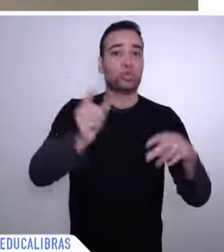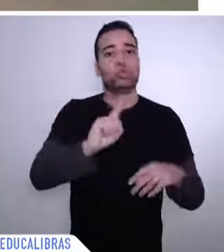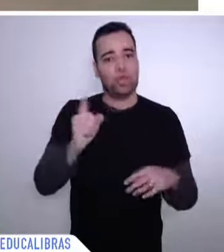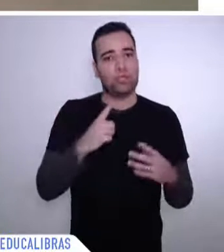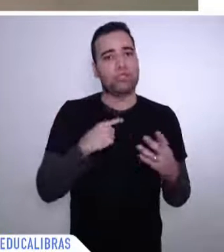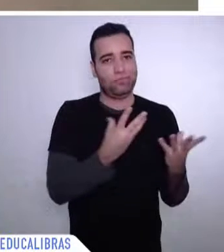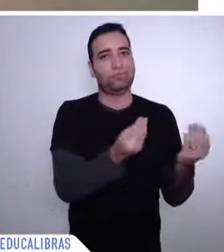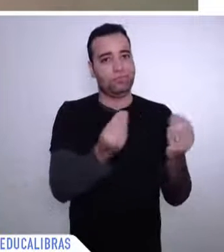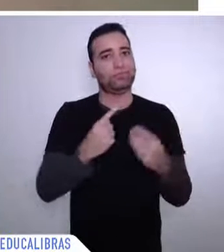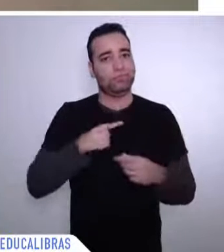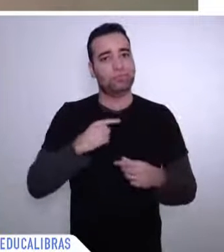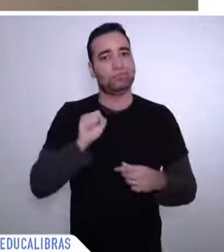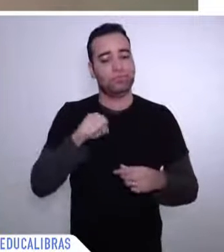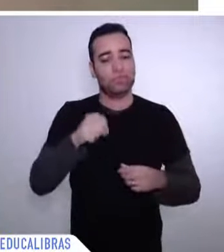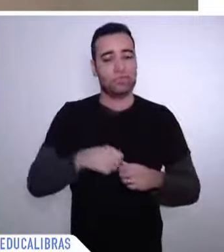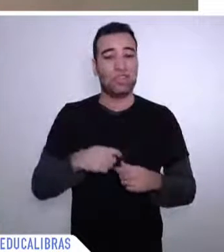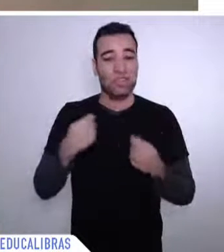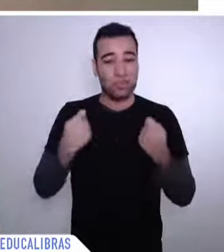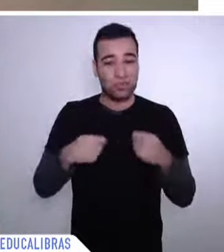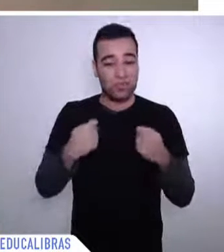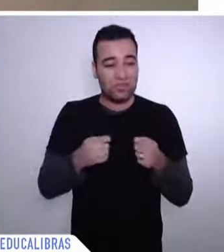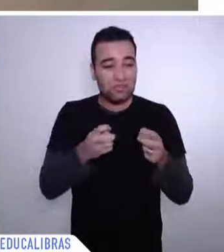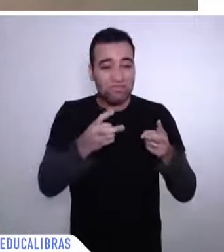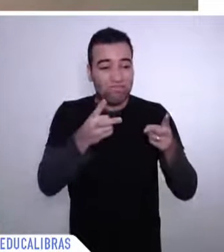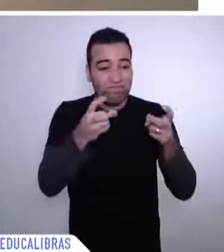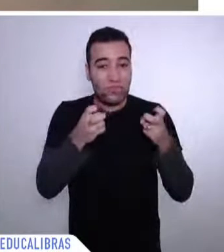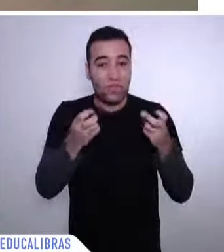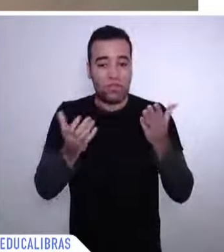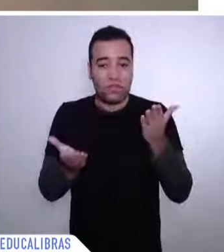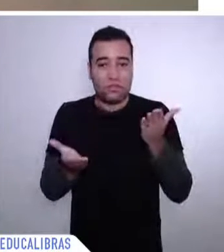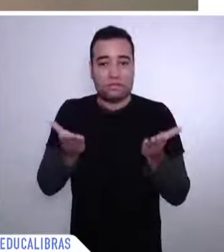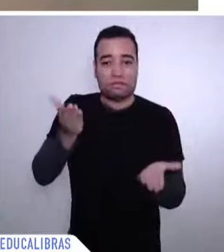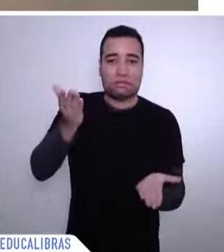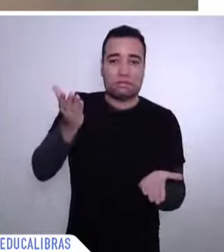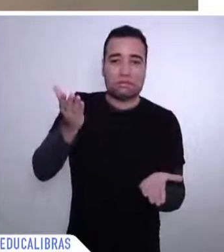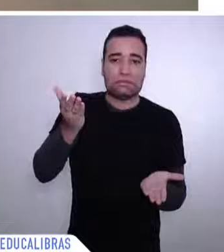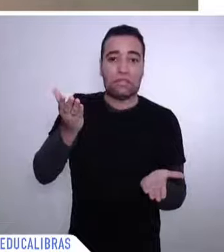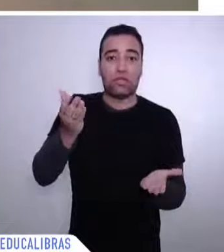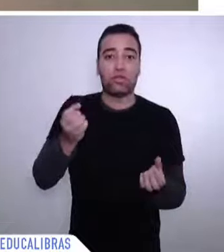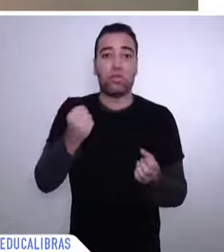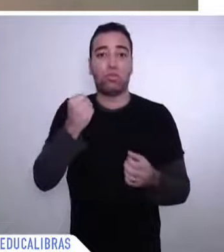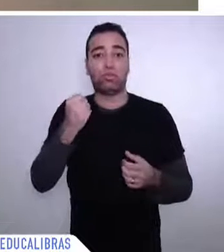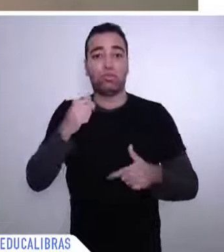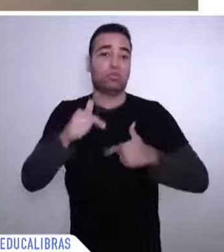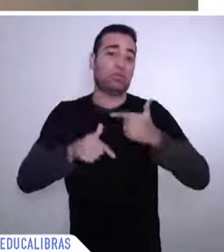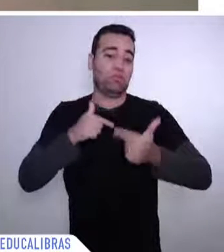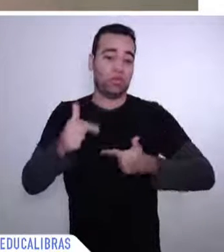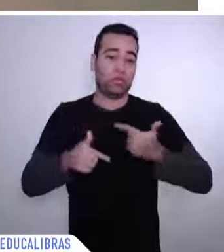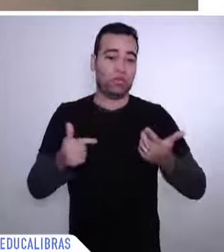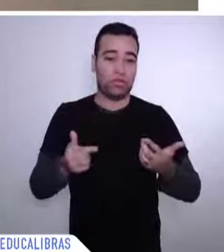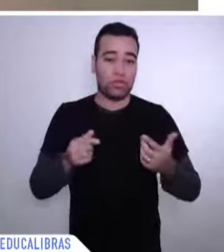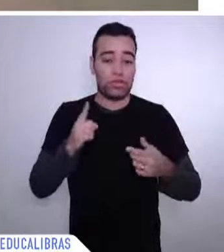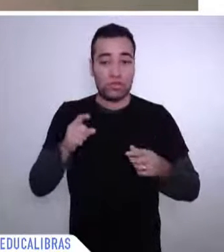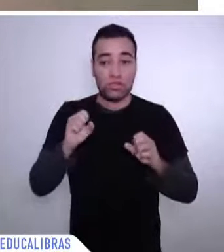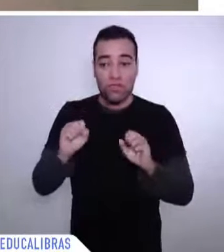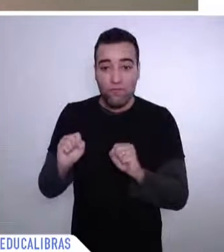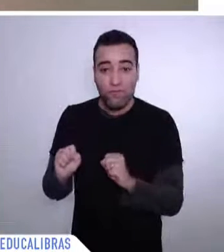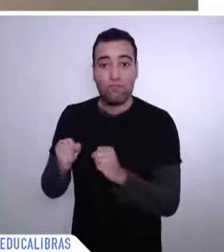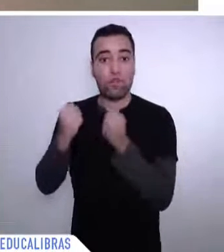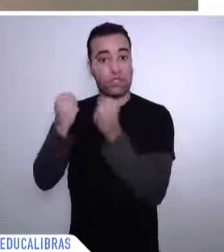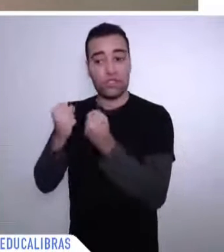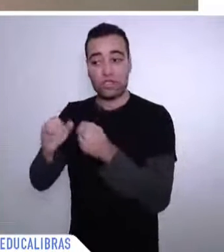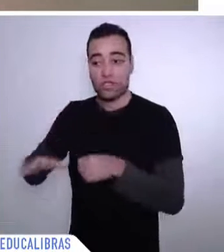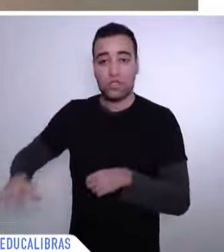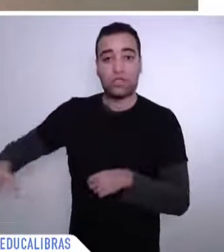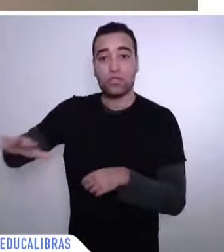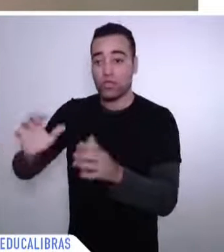way of doing this is by strengthening the bargaining power of workers where they don't have that. Just to give you one example here